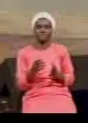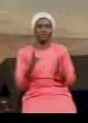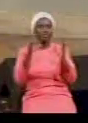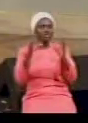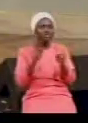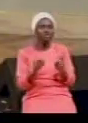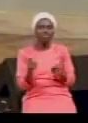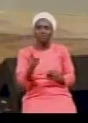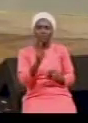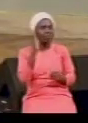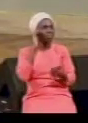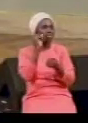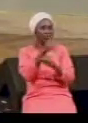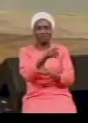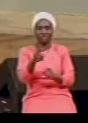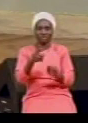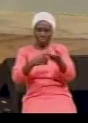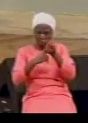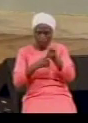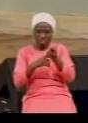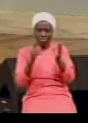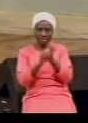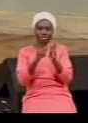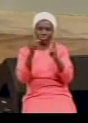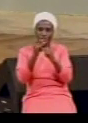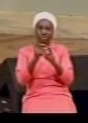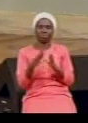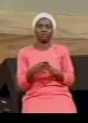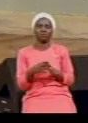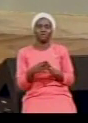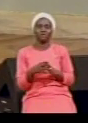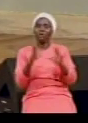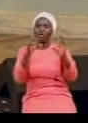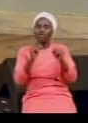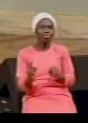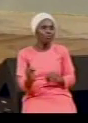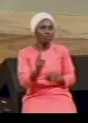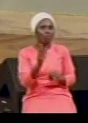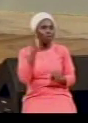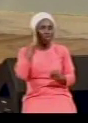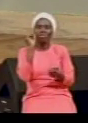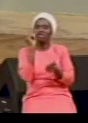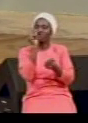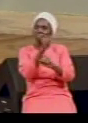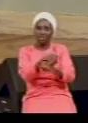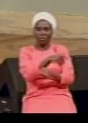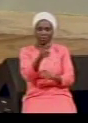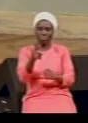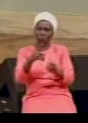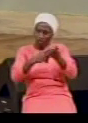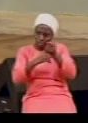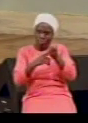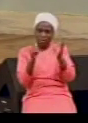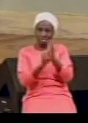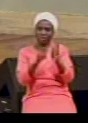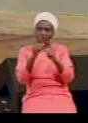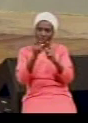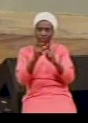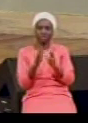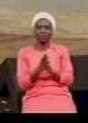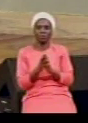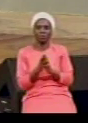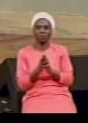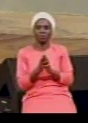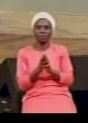Nobody will conquer you. Hold on to that word. Nobody will defeat you. Hold on to that word.